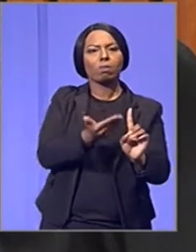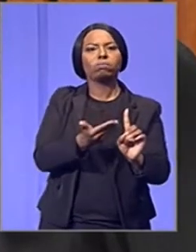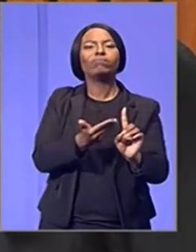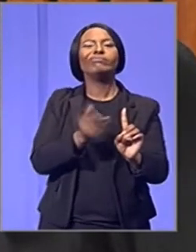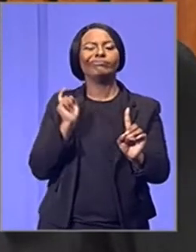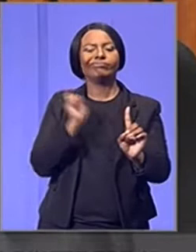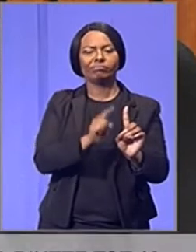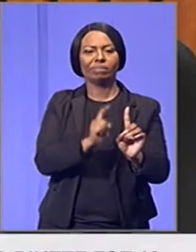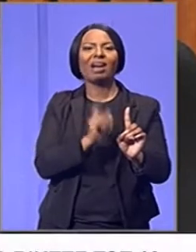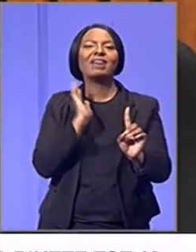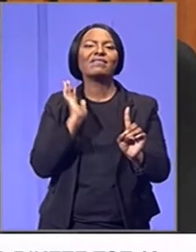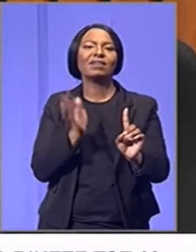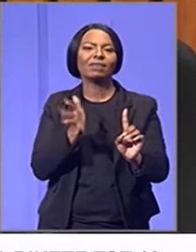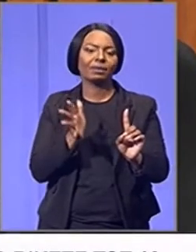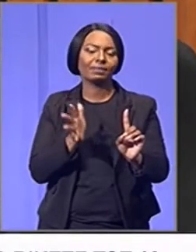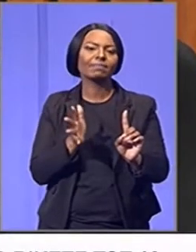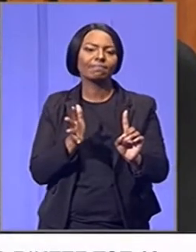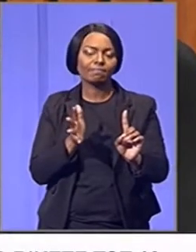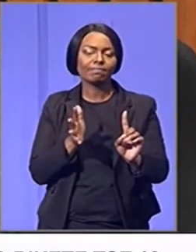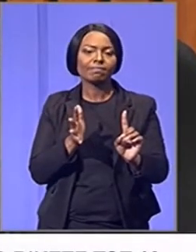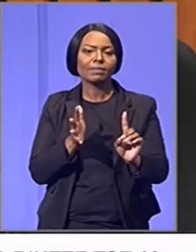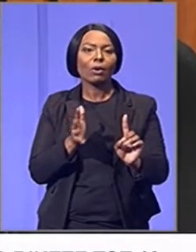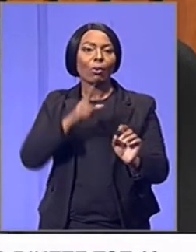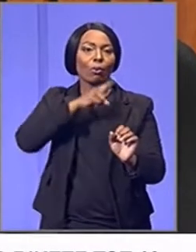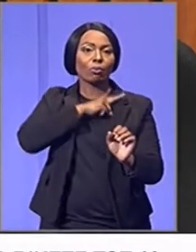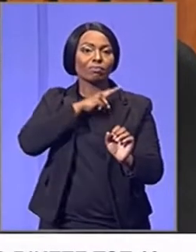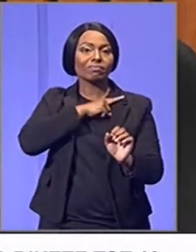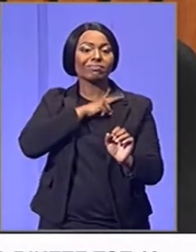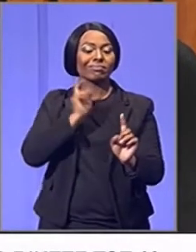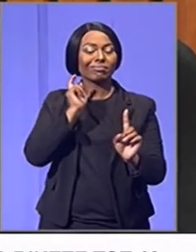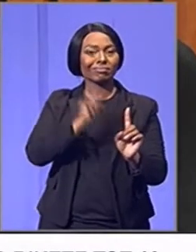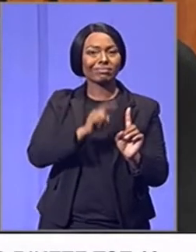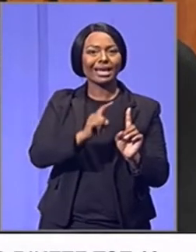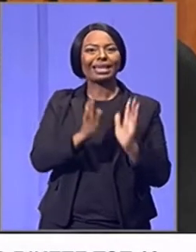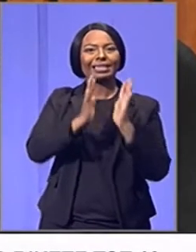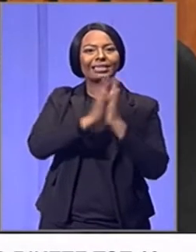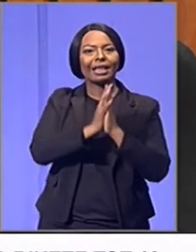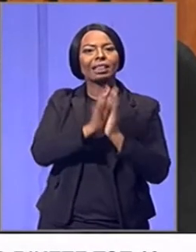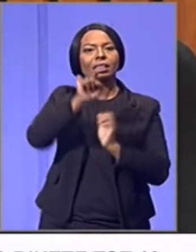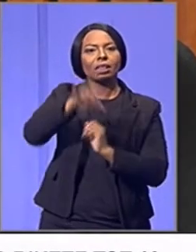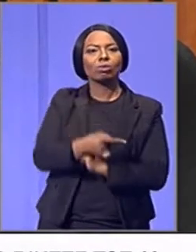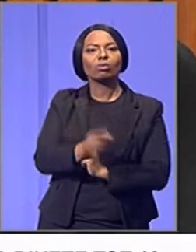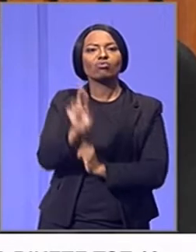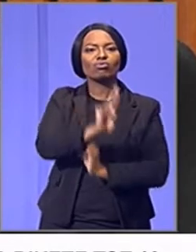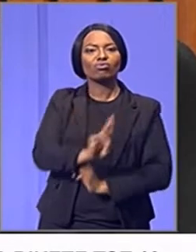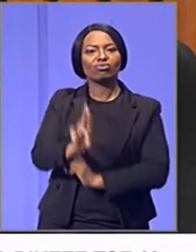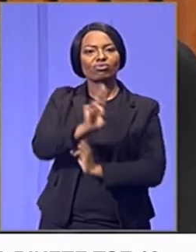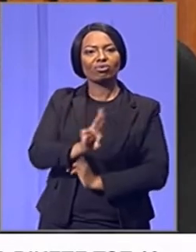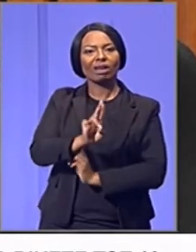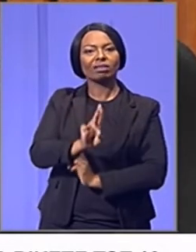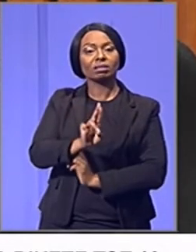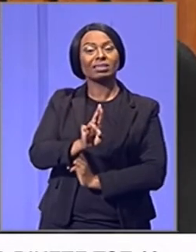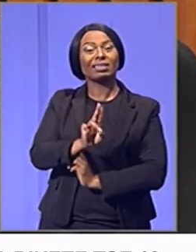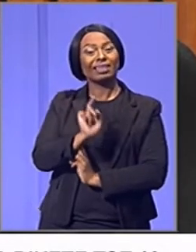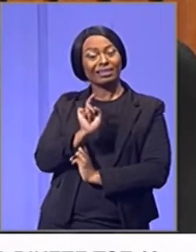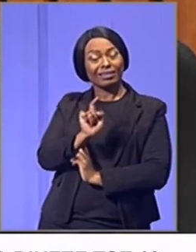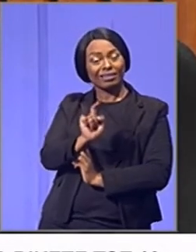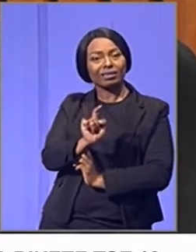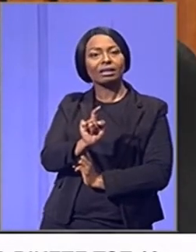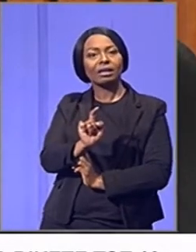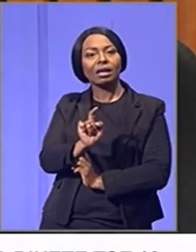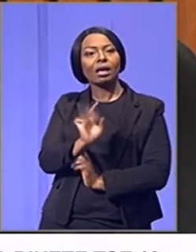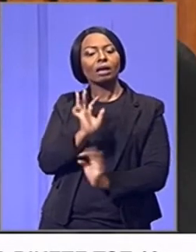accused. I'm of the view that an amount of 10,000 rands is suitable,